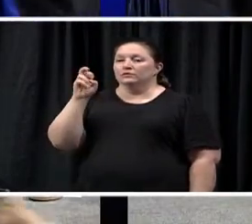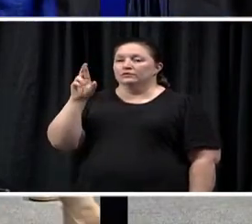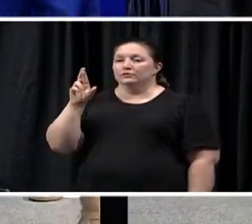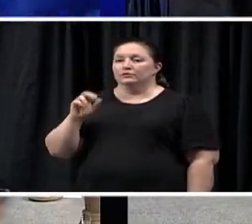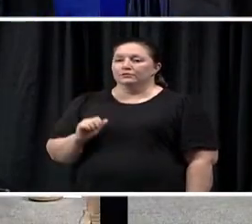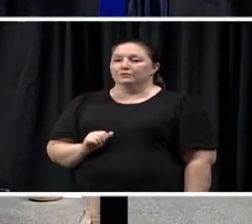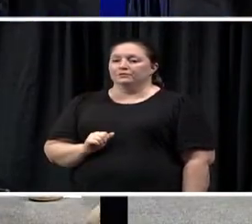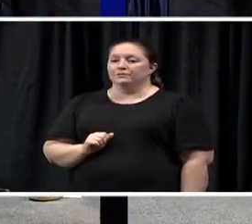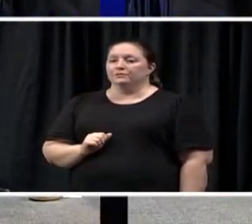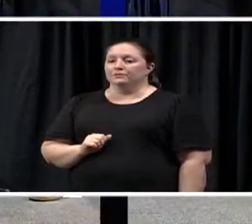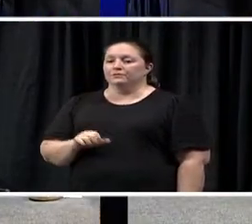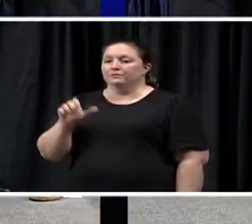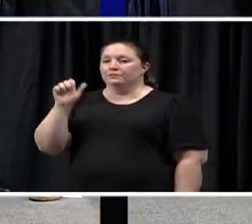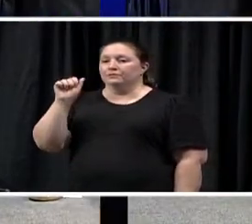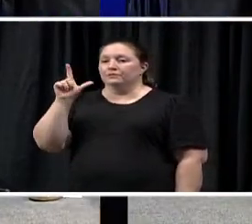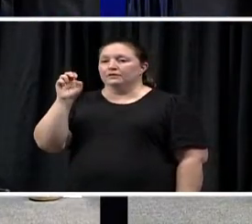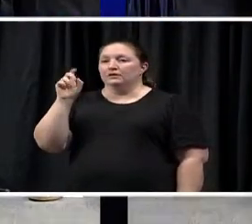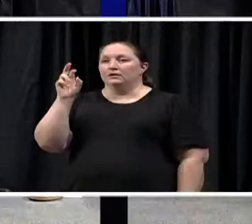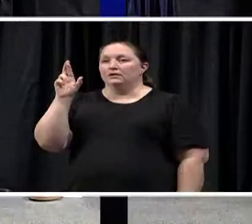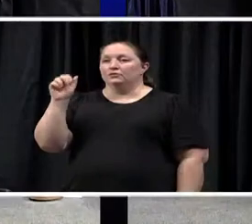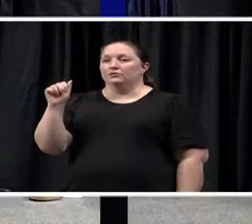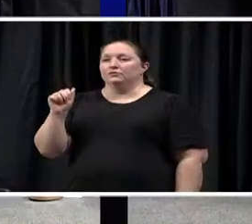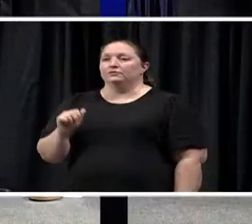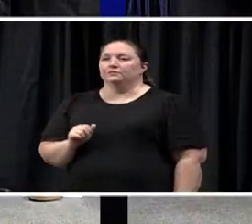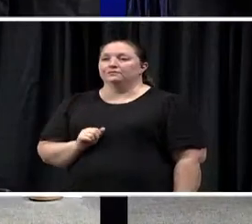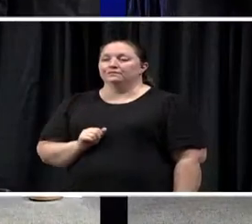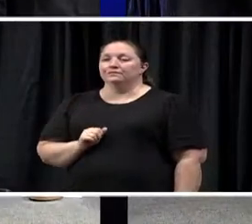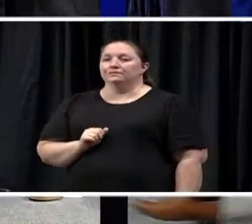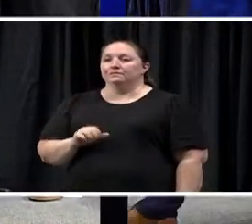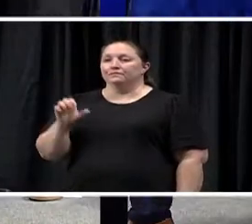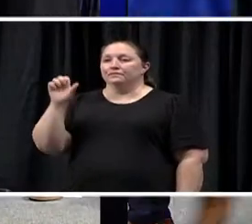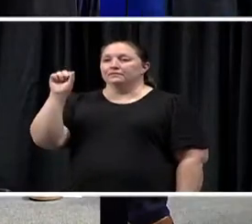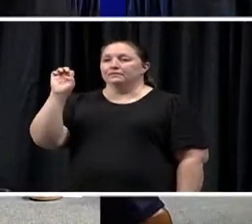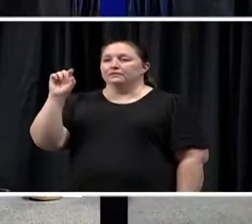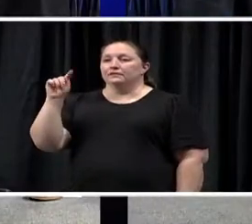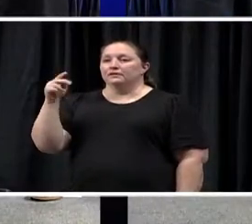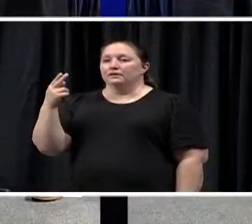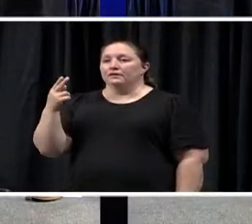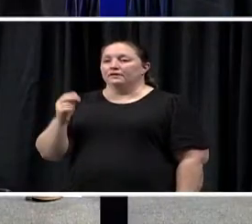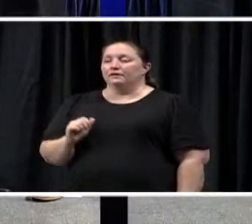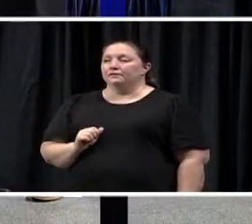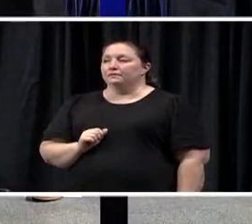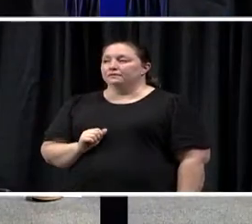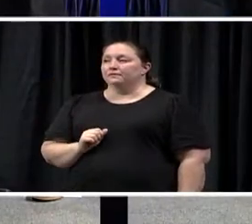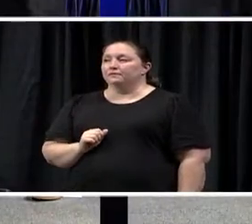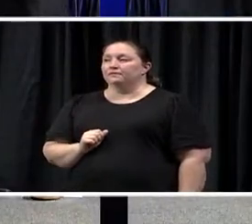Cueva. Alexandra Cordova. Seth Jameson Curtis.